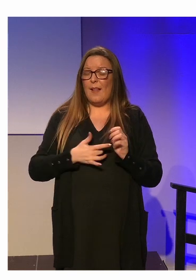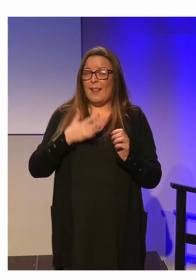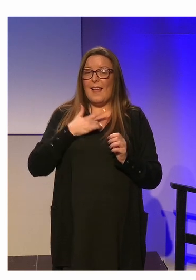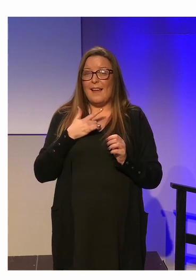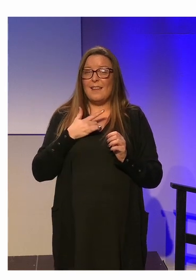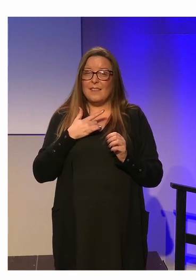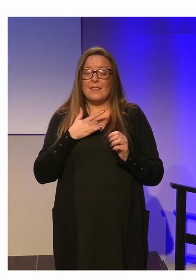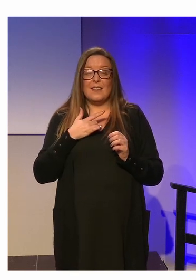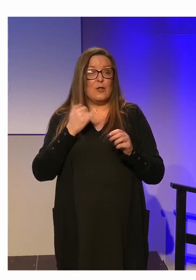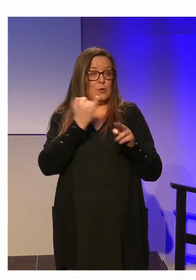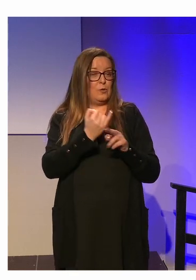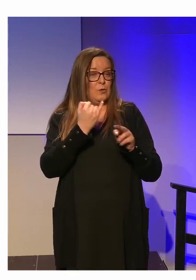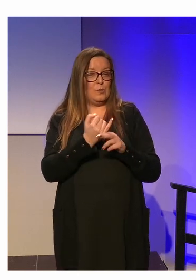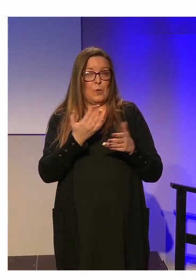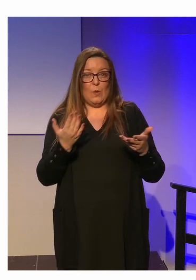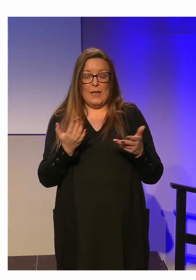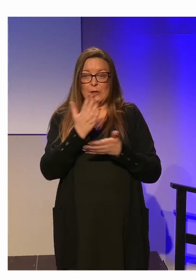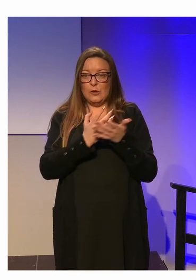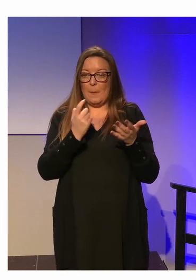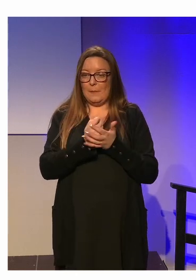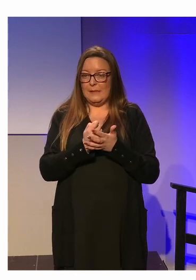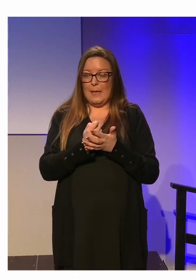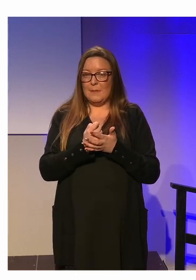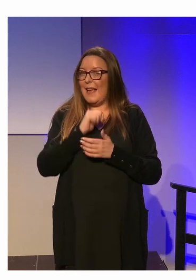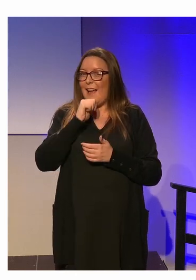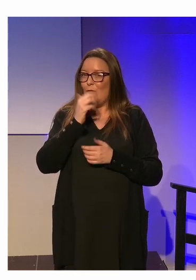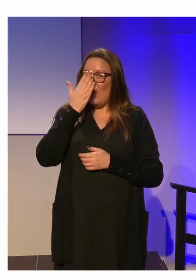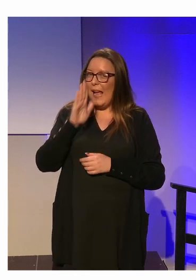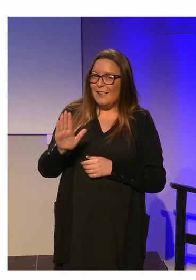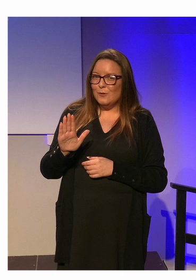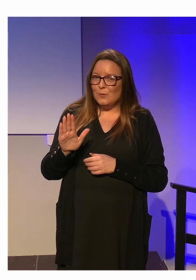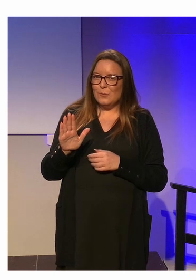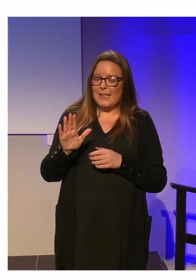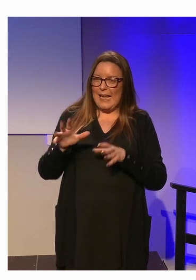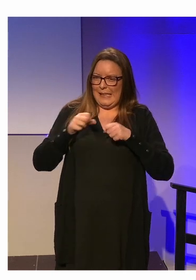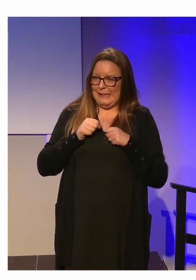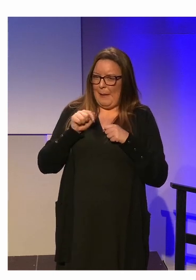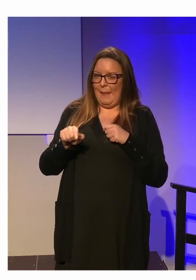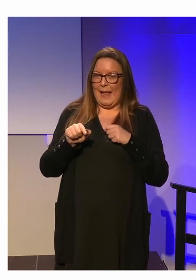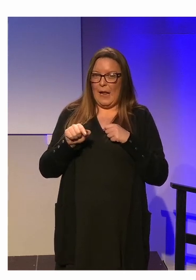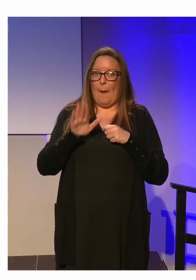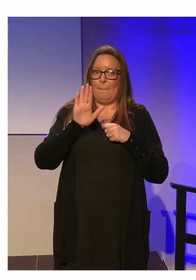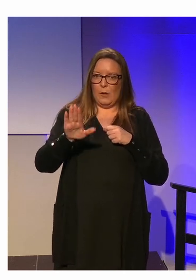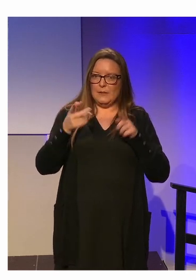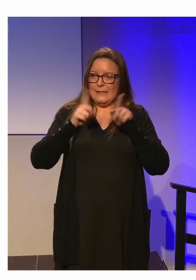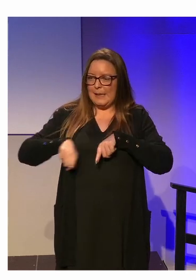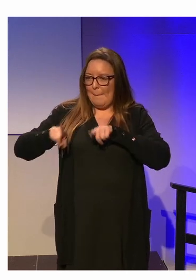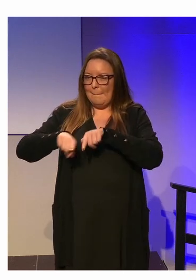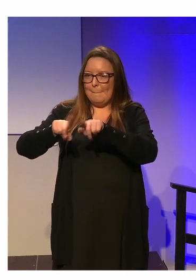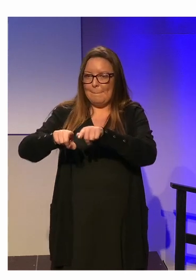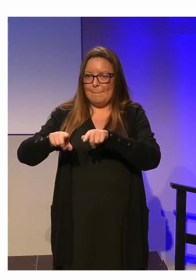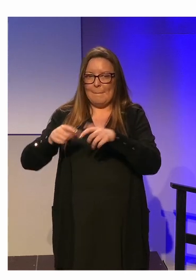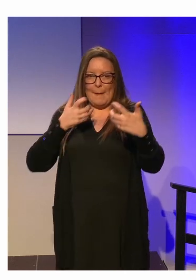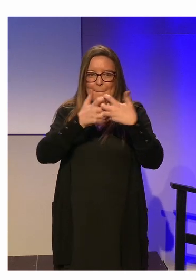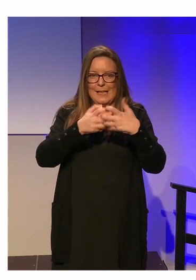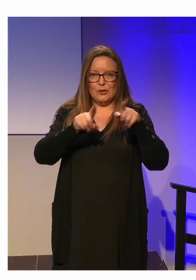And yet in schools, we sometimes don't have the attitude of acceptance with that. Everyone must meet the same standard. Everyone must